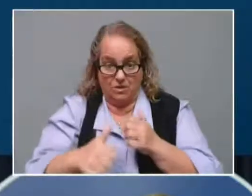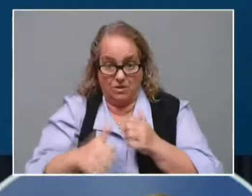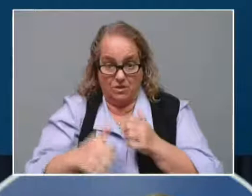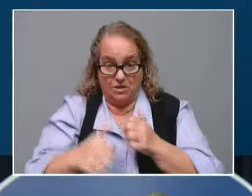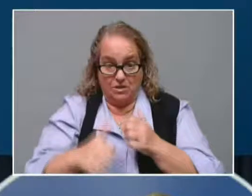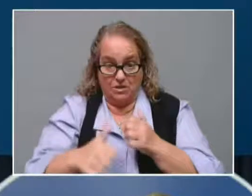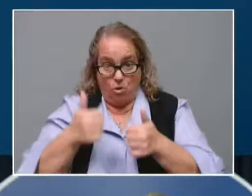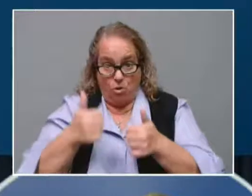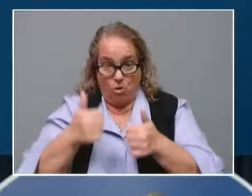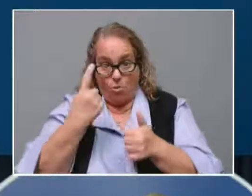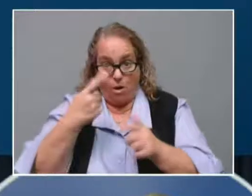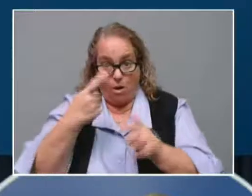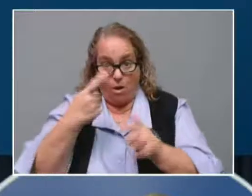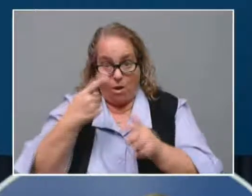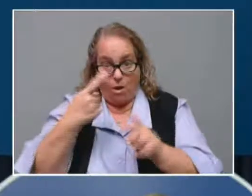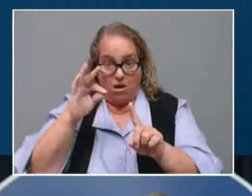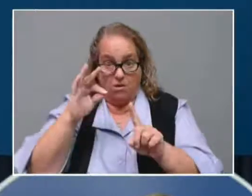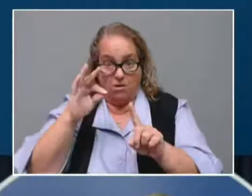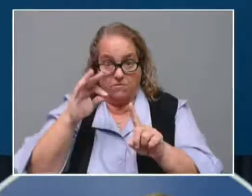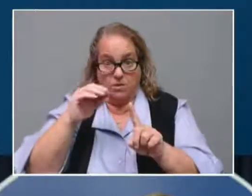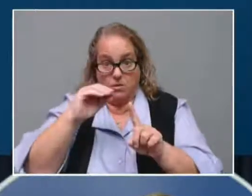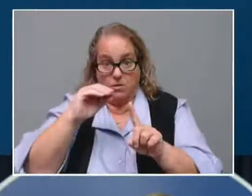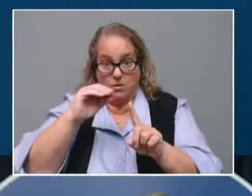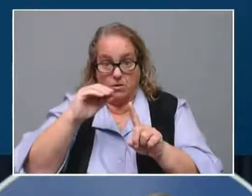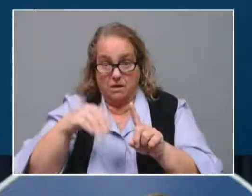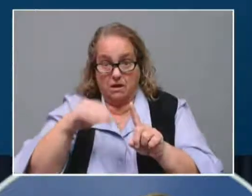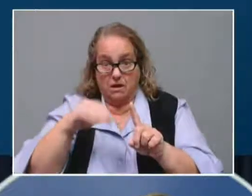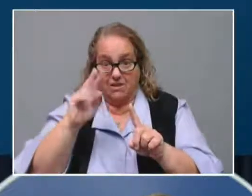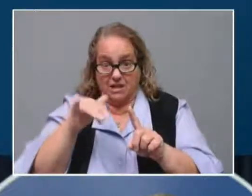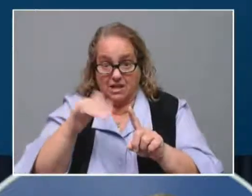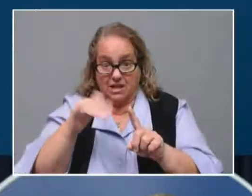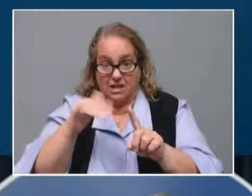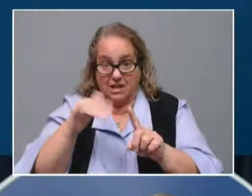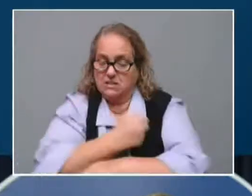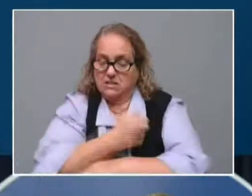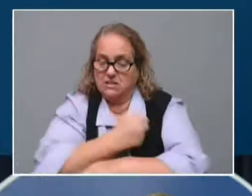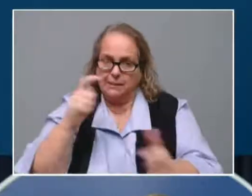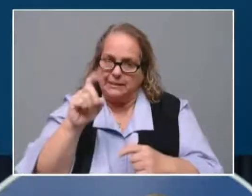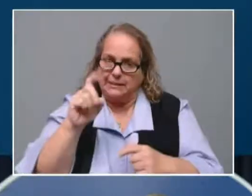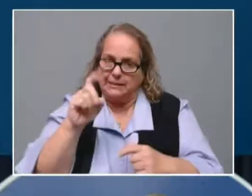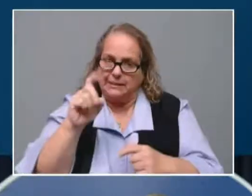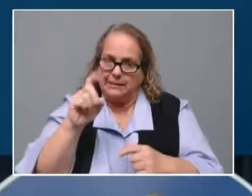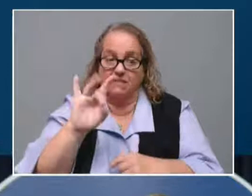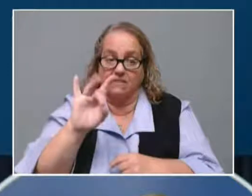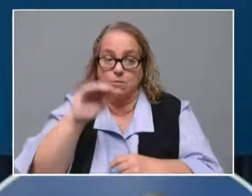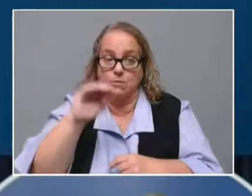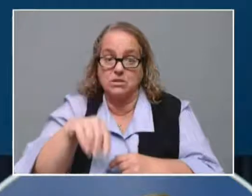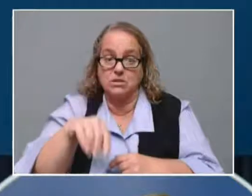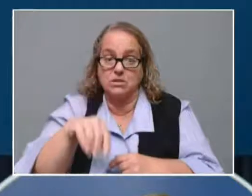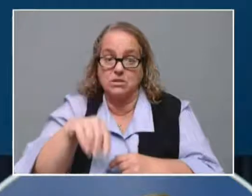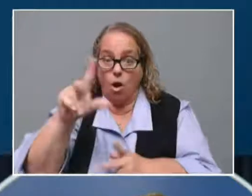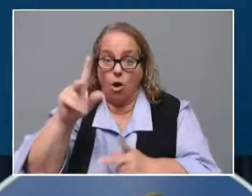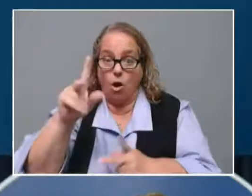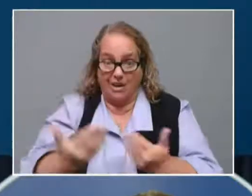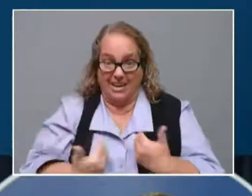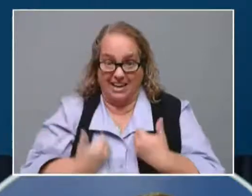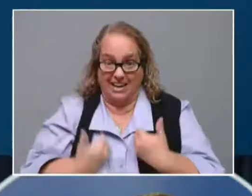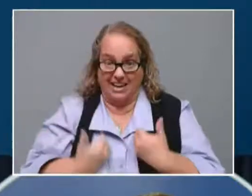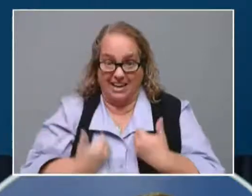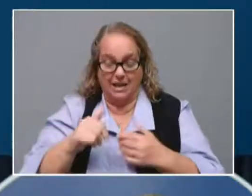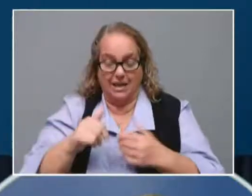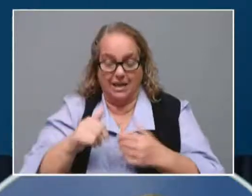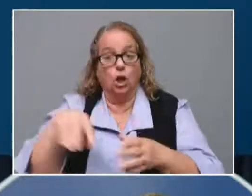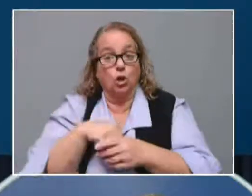total Kentuckians vaccinated, that is a big deal. Now, 58% of all people living in the Commonwealth, and that includes kids under 5 that can't